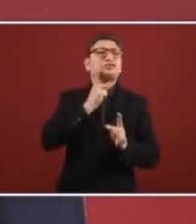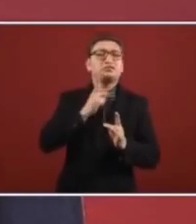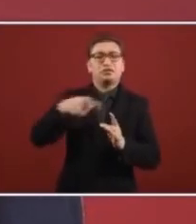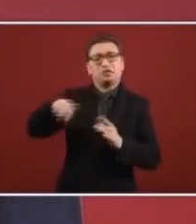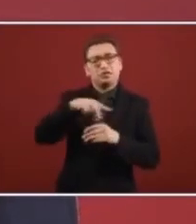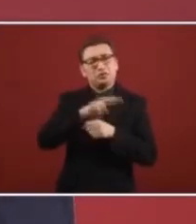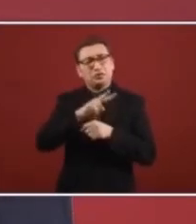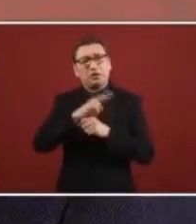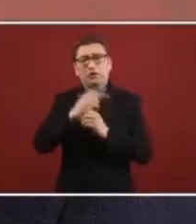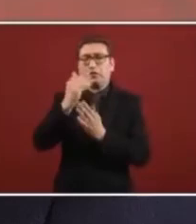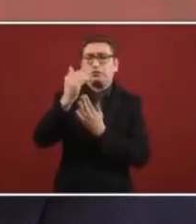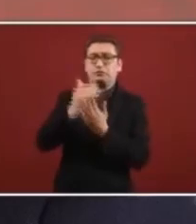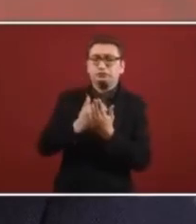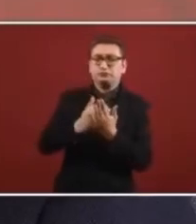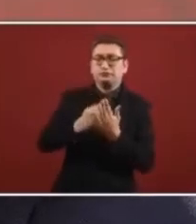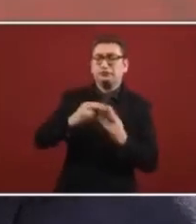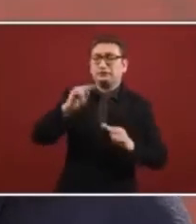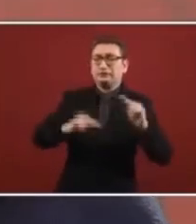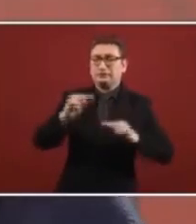y les